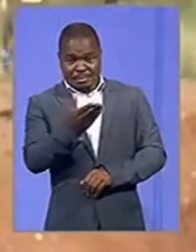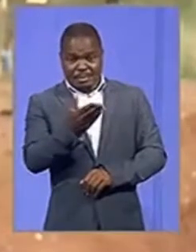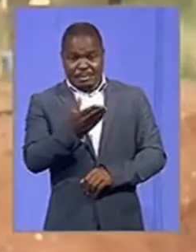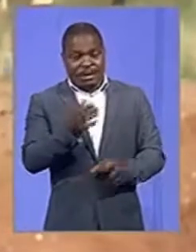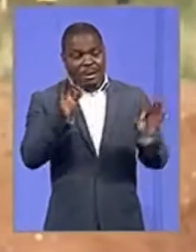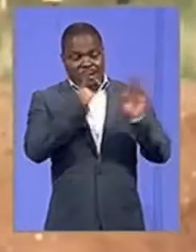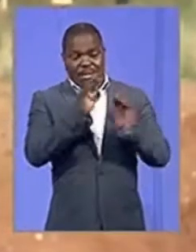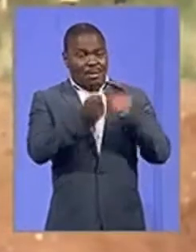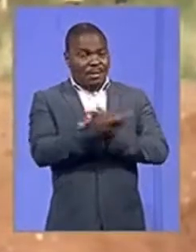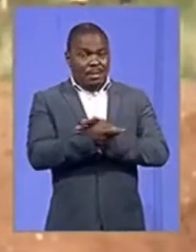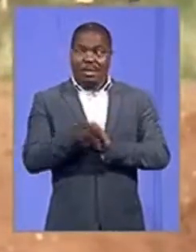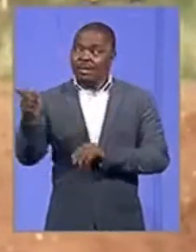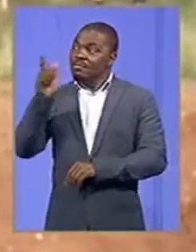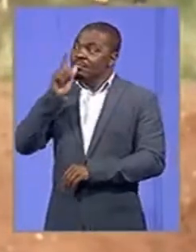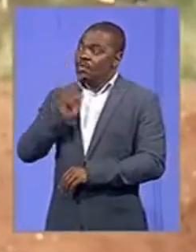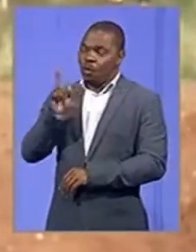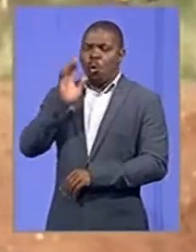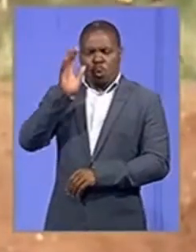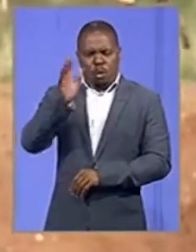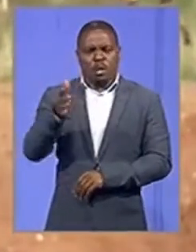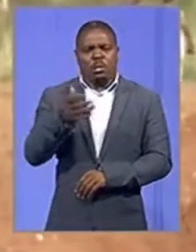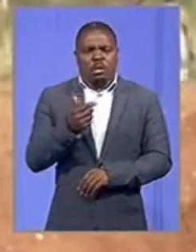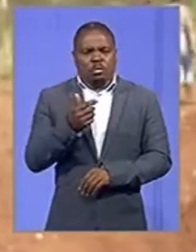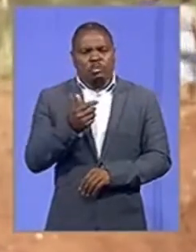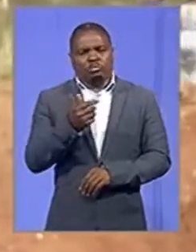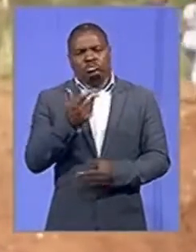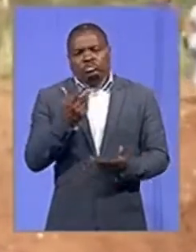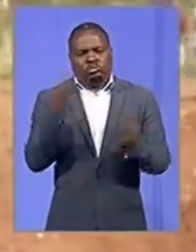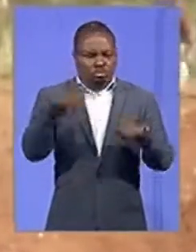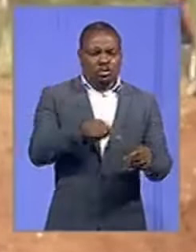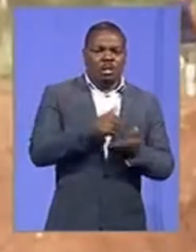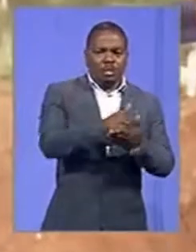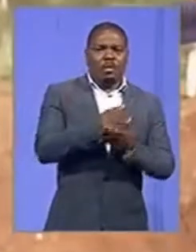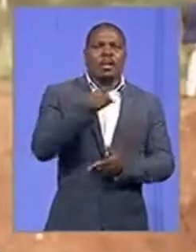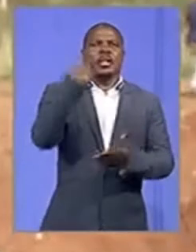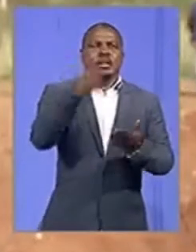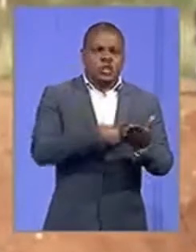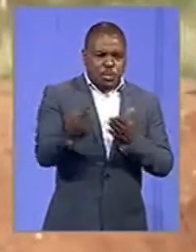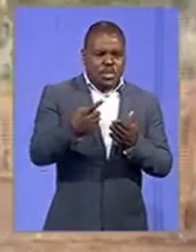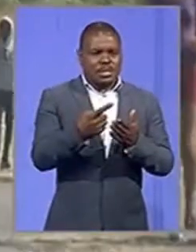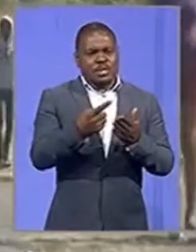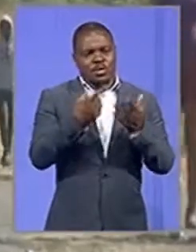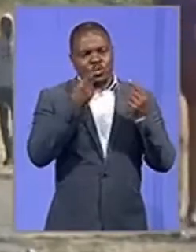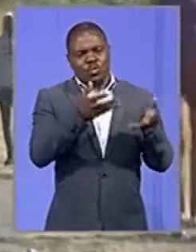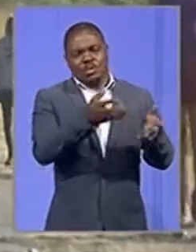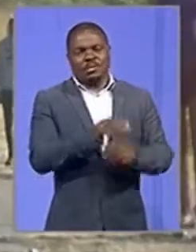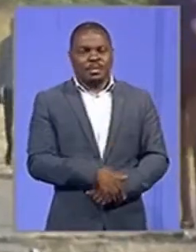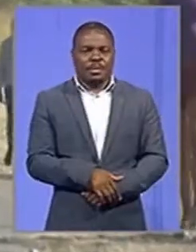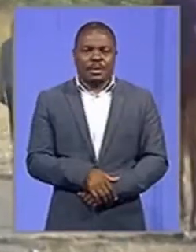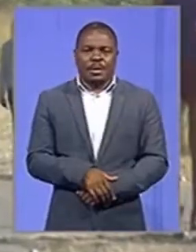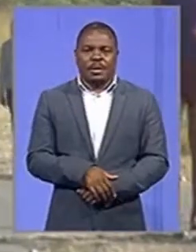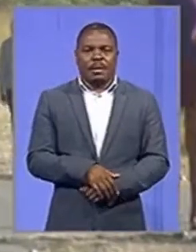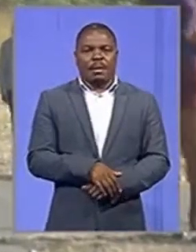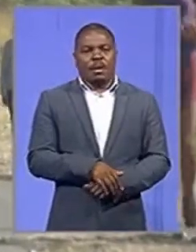Nothing happened. They tell us now, it was feedback last week, they tell us we are starting next week to come to here. Maloko a setlhopha